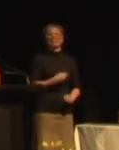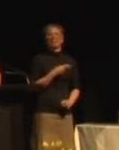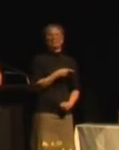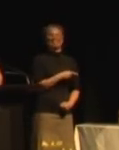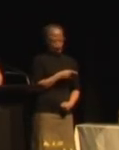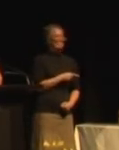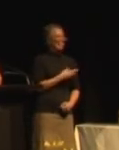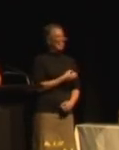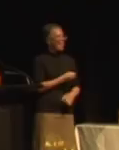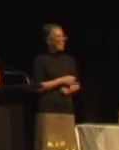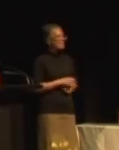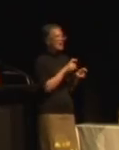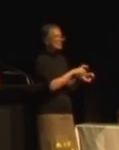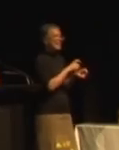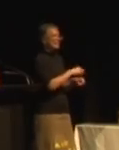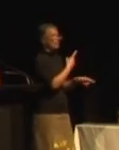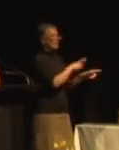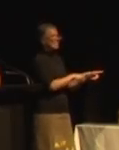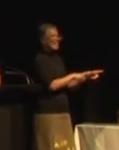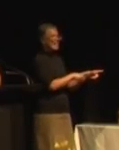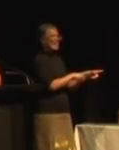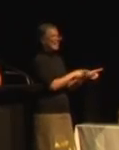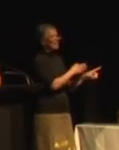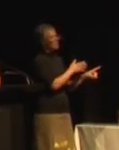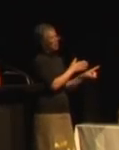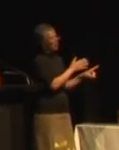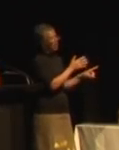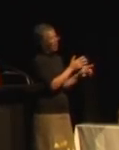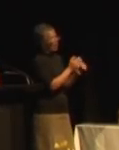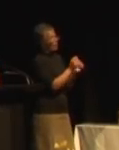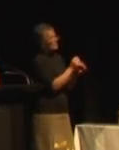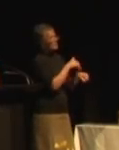So I planned to stay here for a year, but I got homesick during the cold, wet Wellington winter.